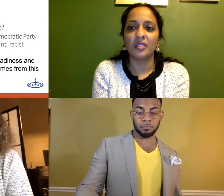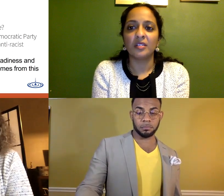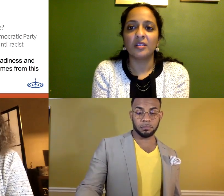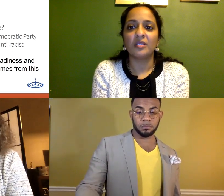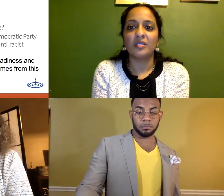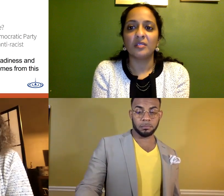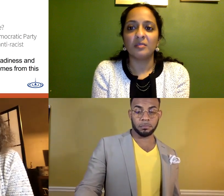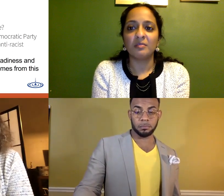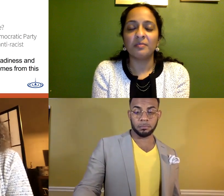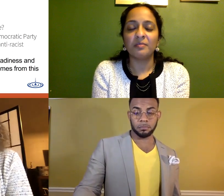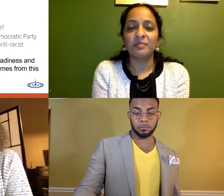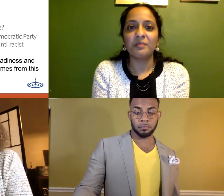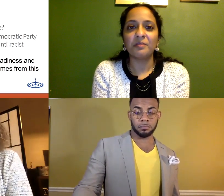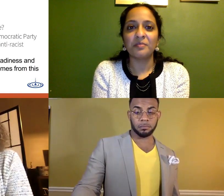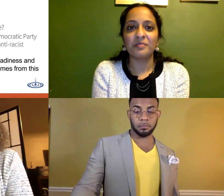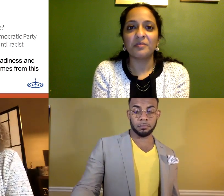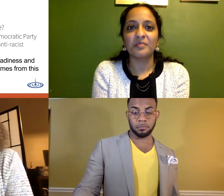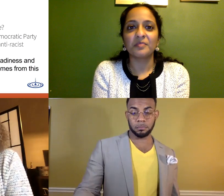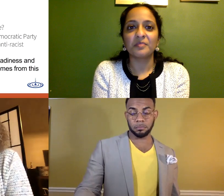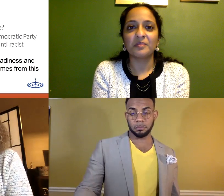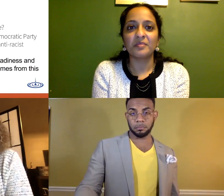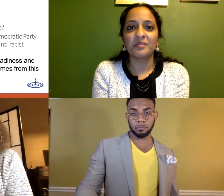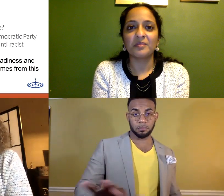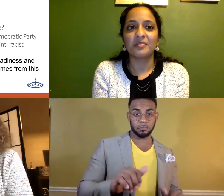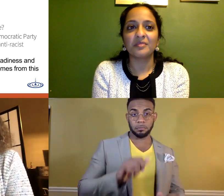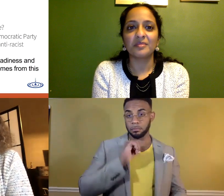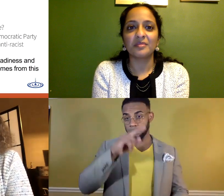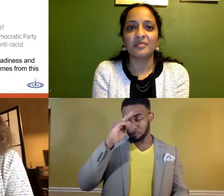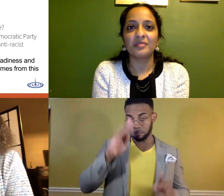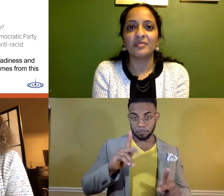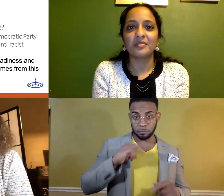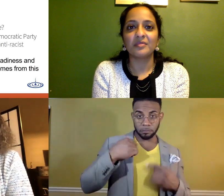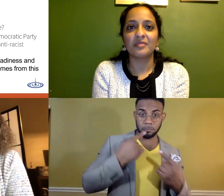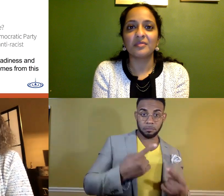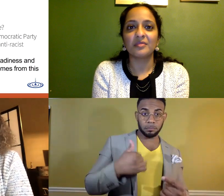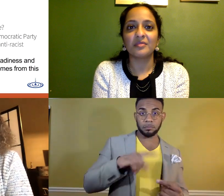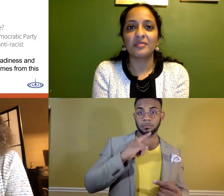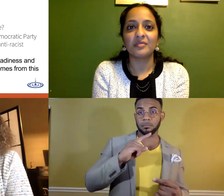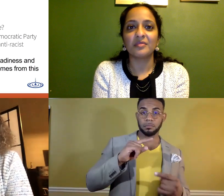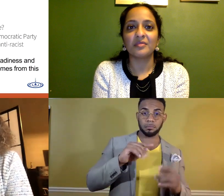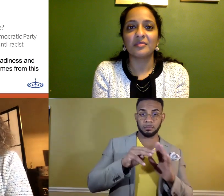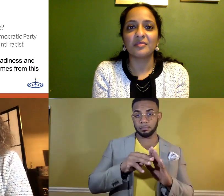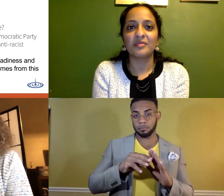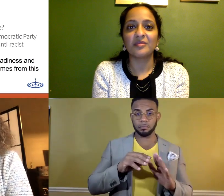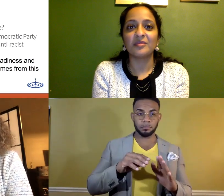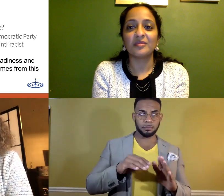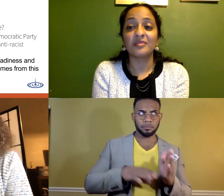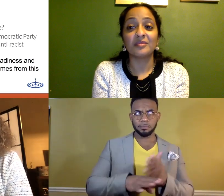Yeah. How can non-Black people who have been told they are model minority